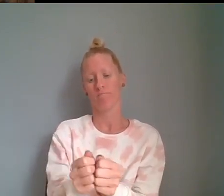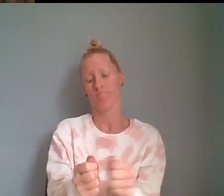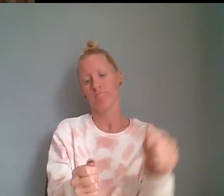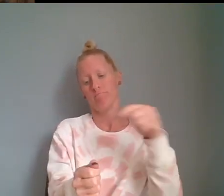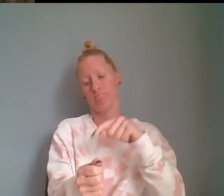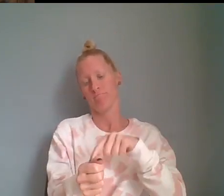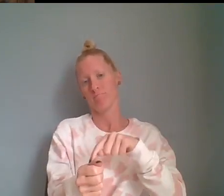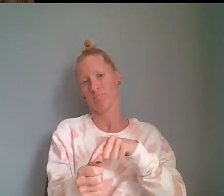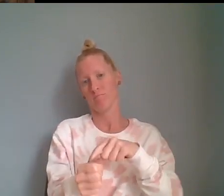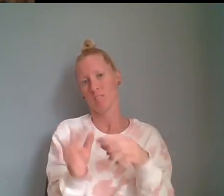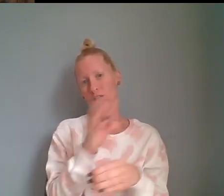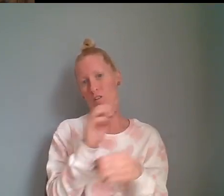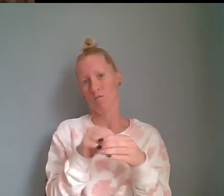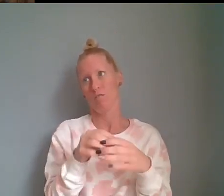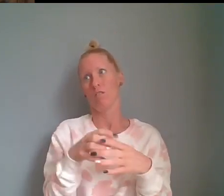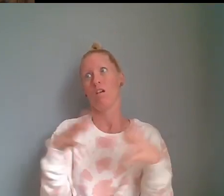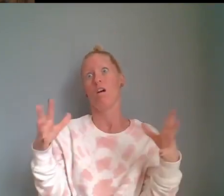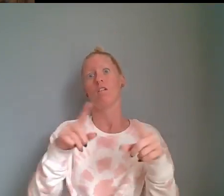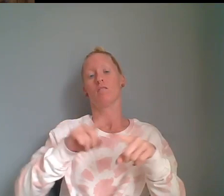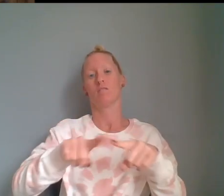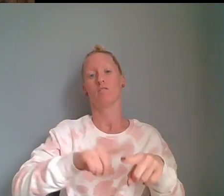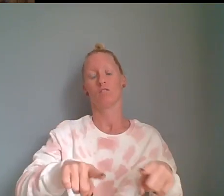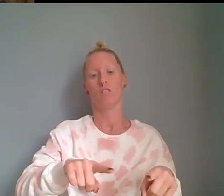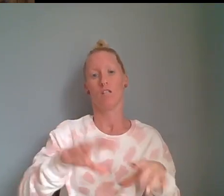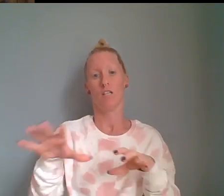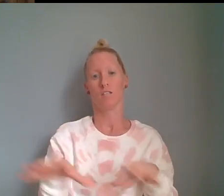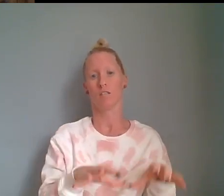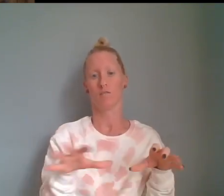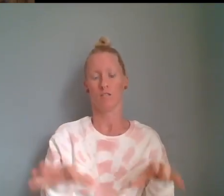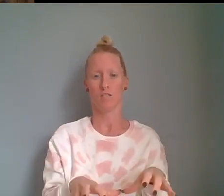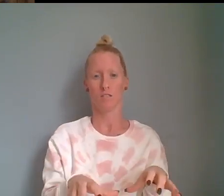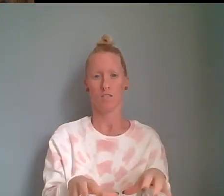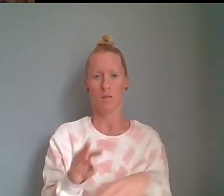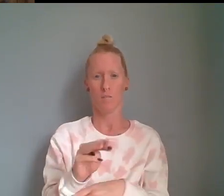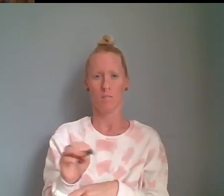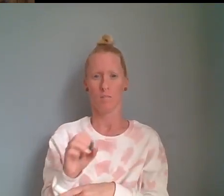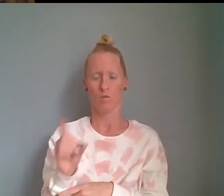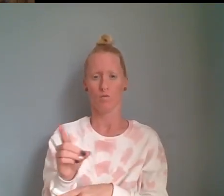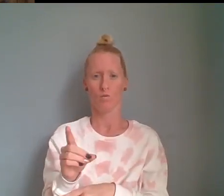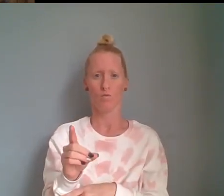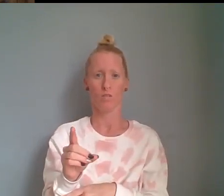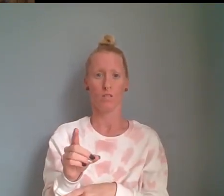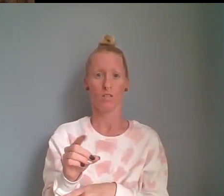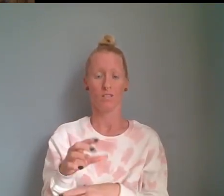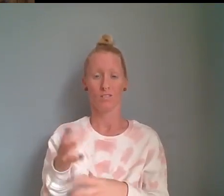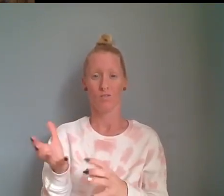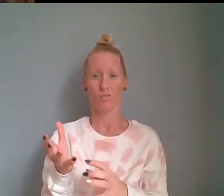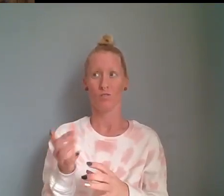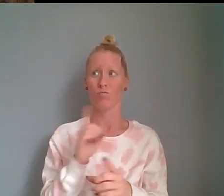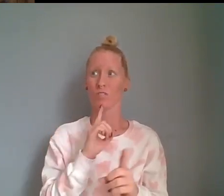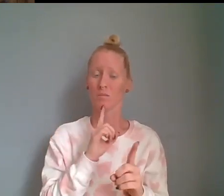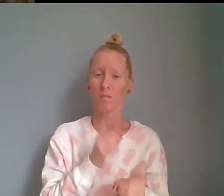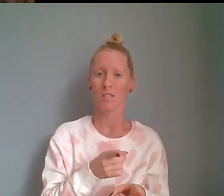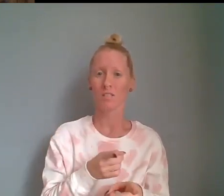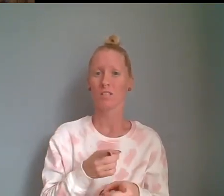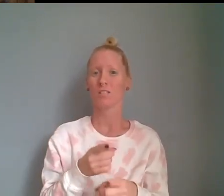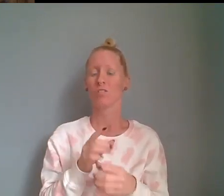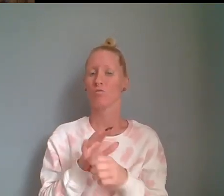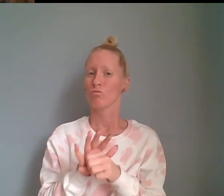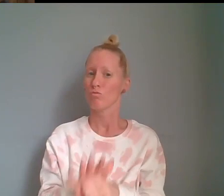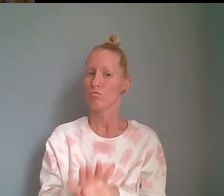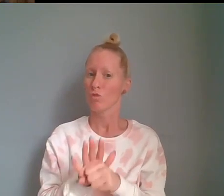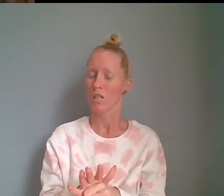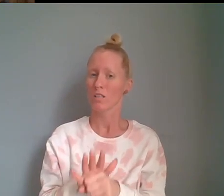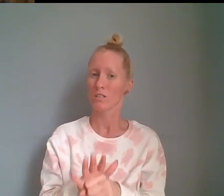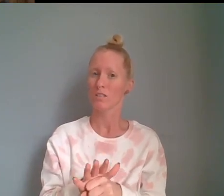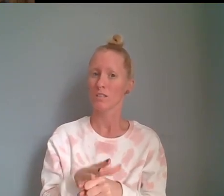different activities, but pertinent to the mood disorders, particularly in responses to distress or to stress,